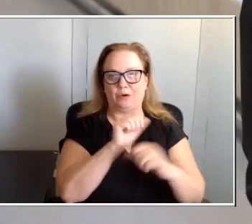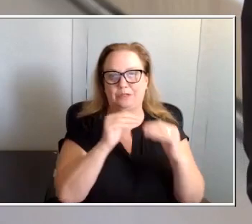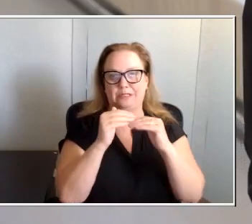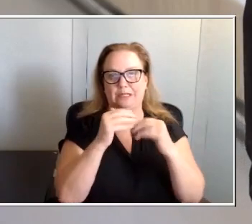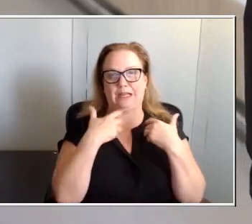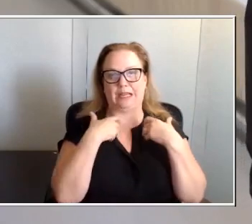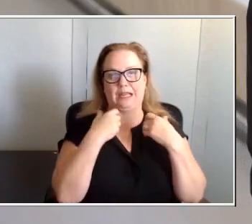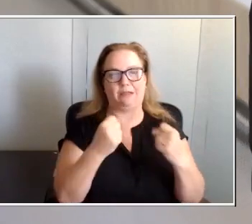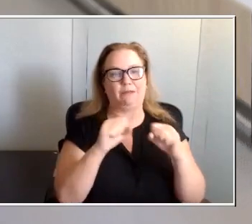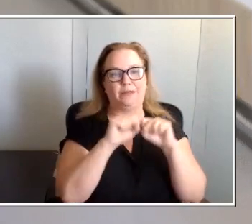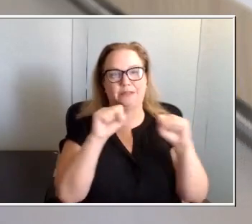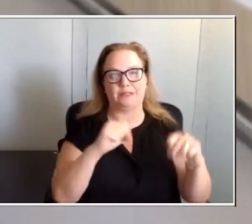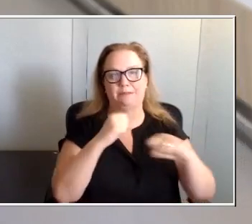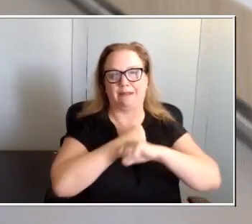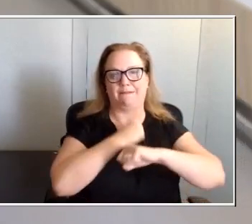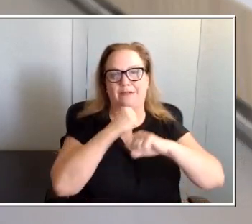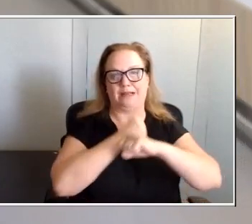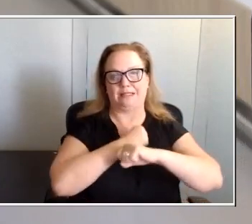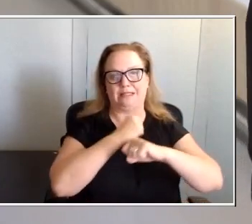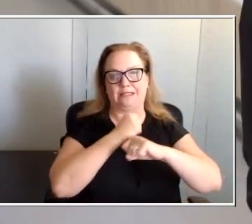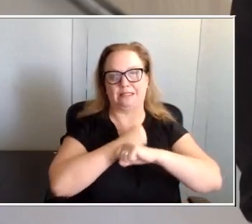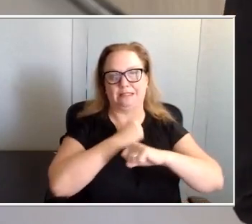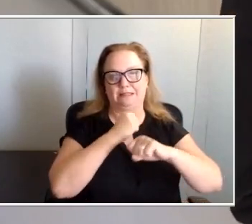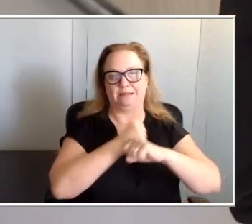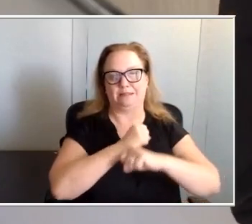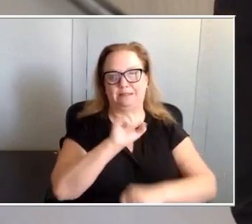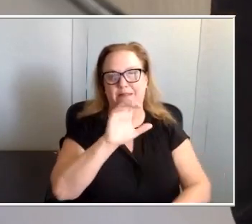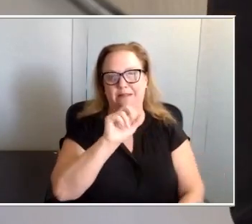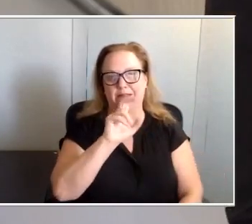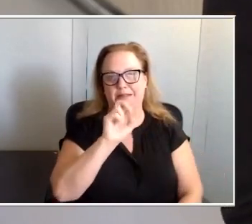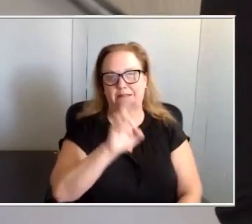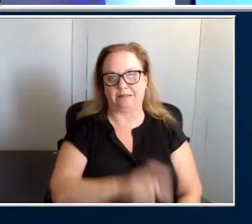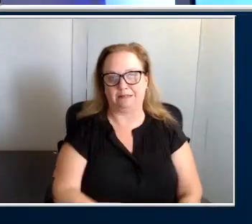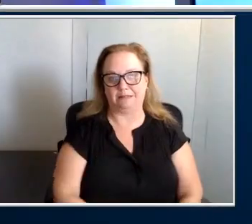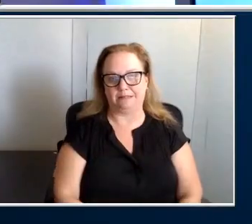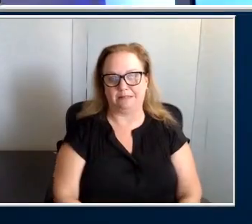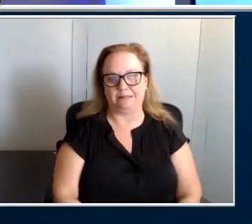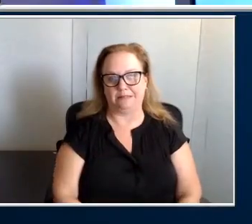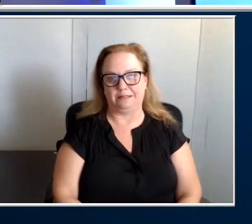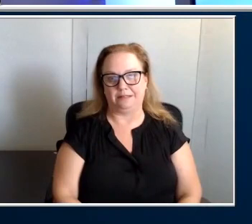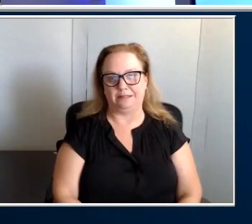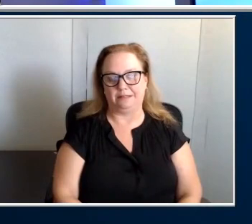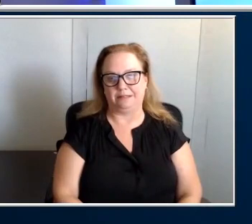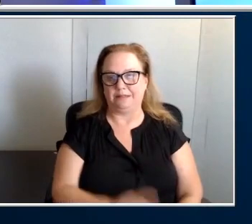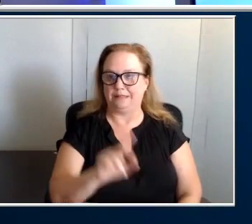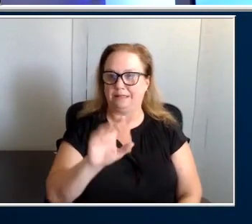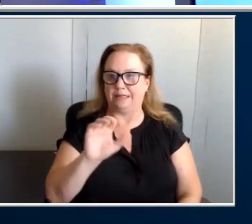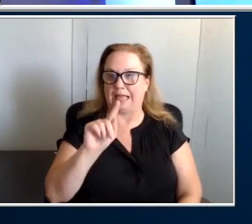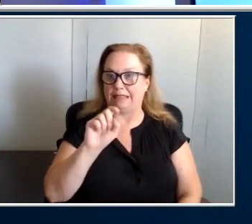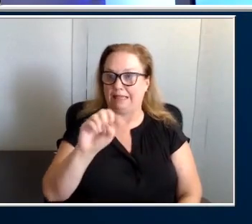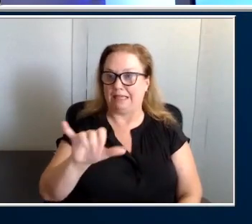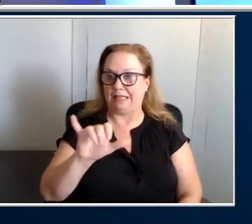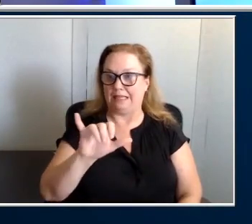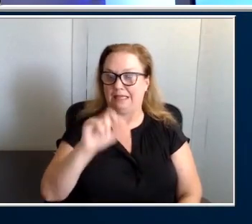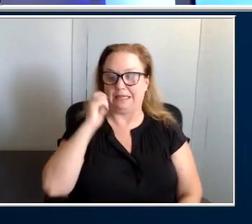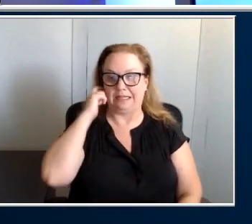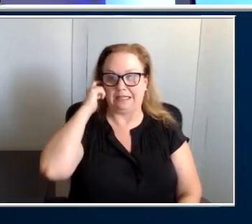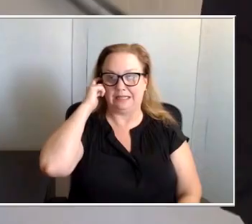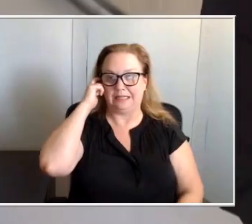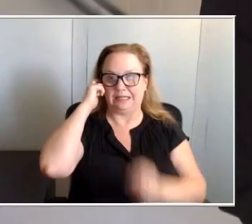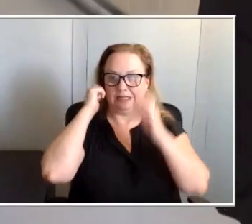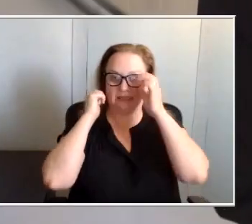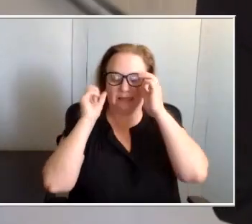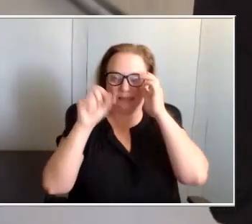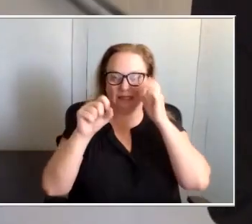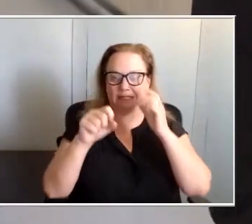to fight really hard to win that battle against cancer. Thank you. And Kathy? And yes,